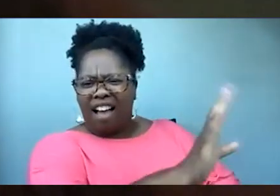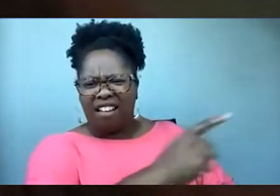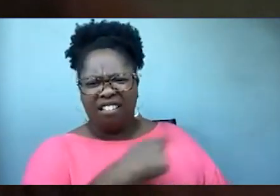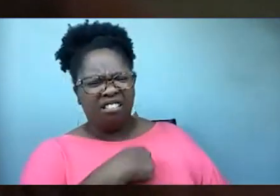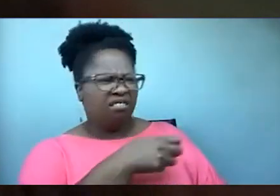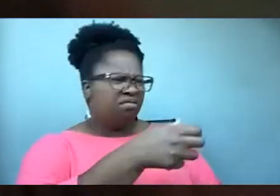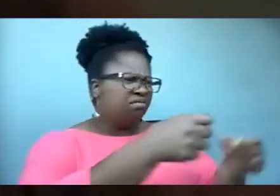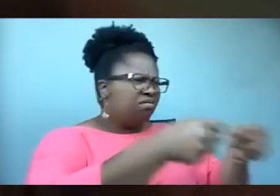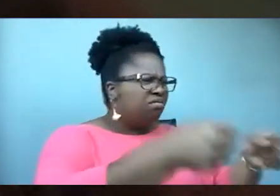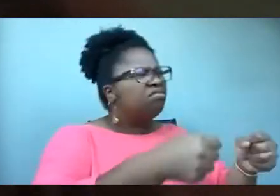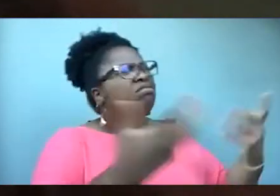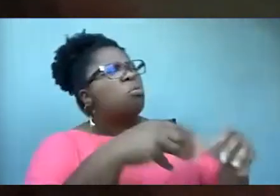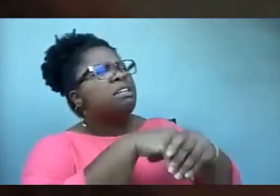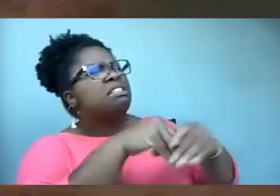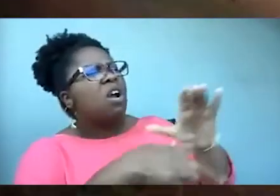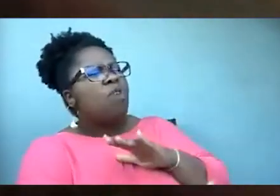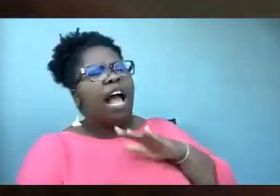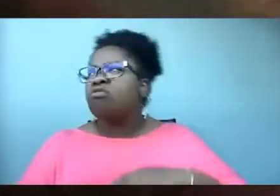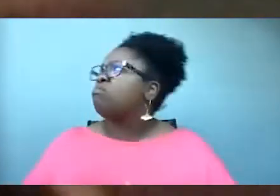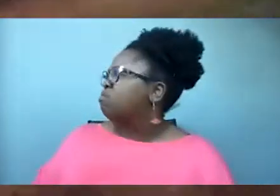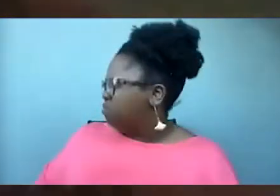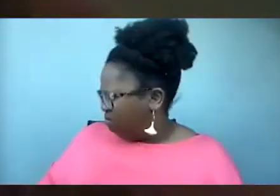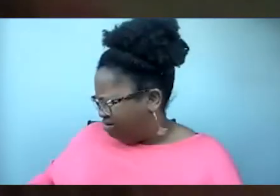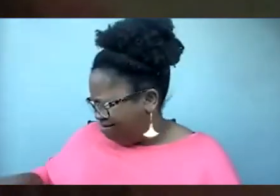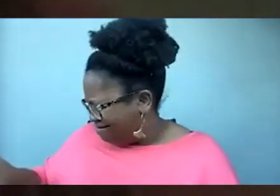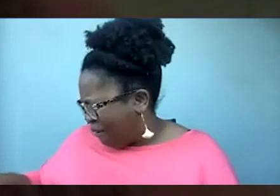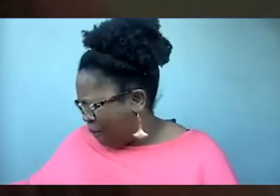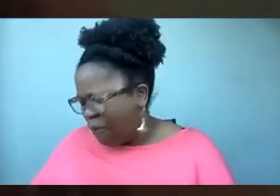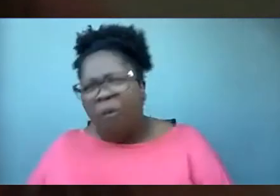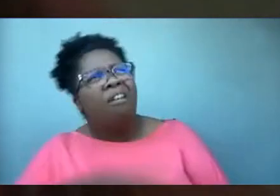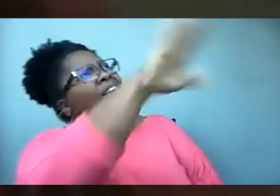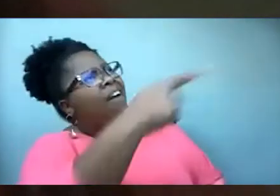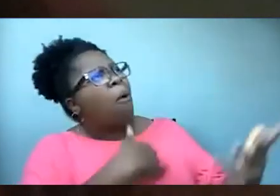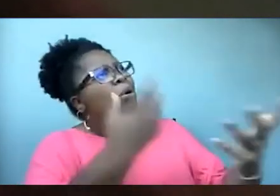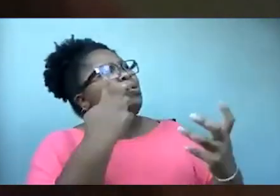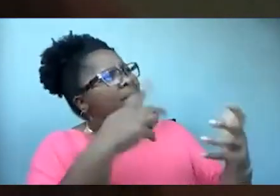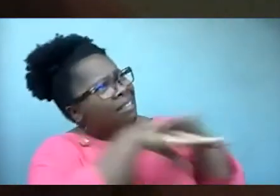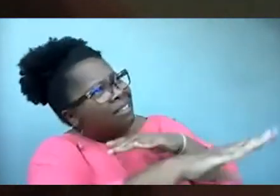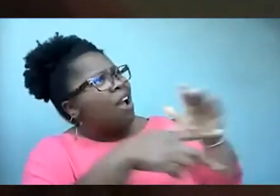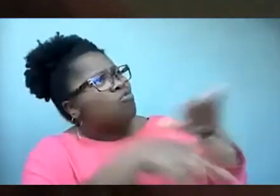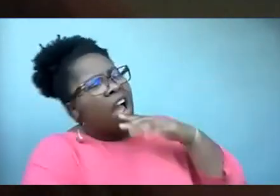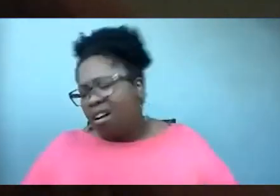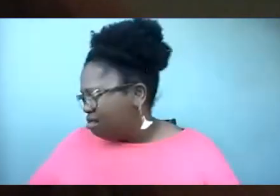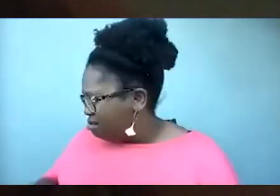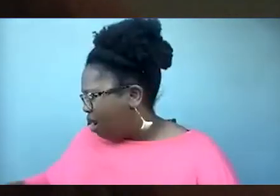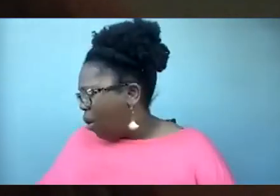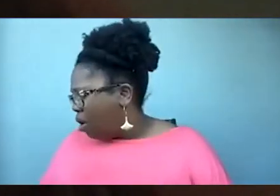okay. And he opened it up and he had collected all the things that we discarded